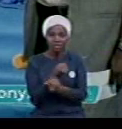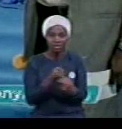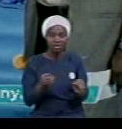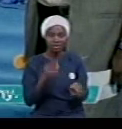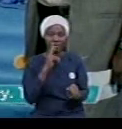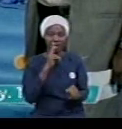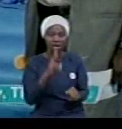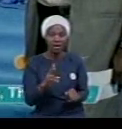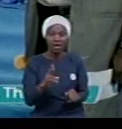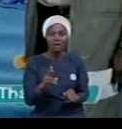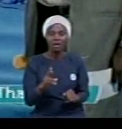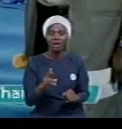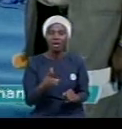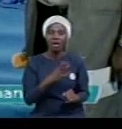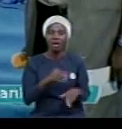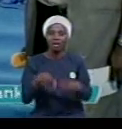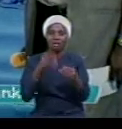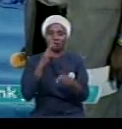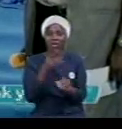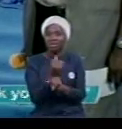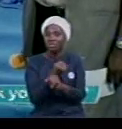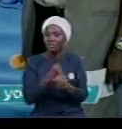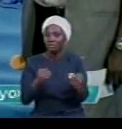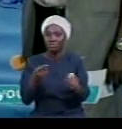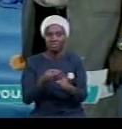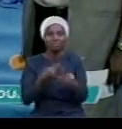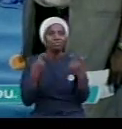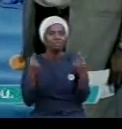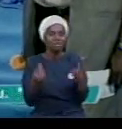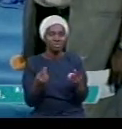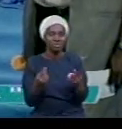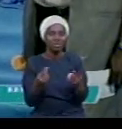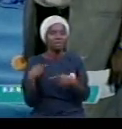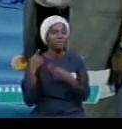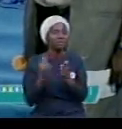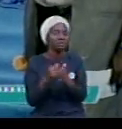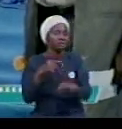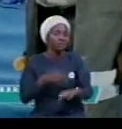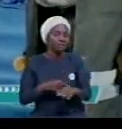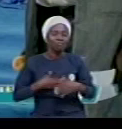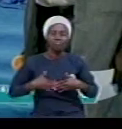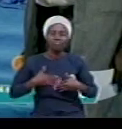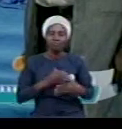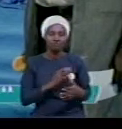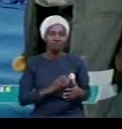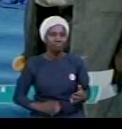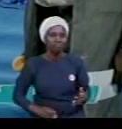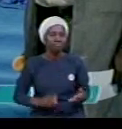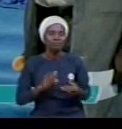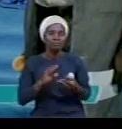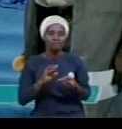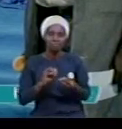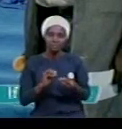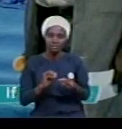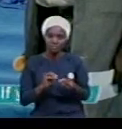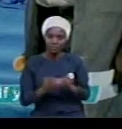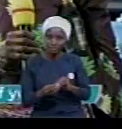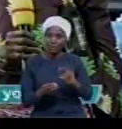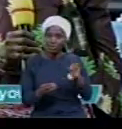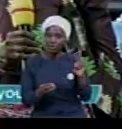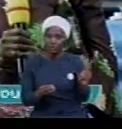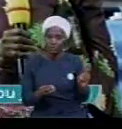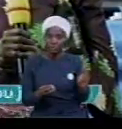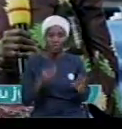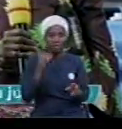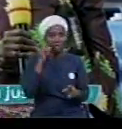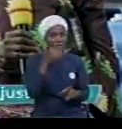her salvation. And since that time, she has been enjoying Christ. Praise the Lord. The second testimony, she says